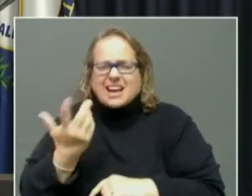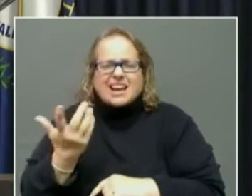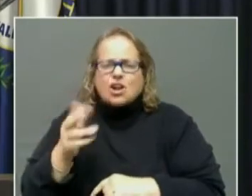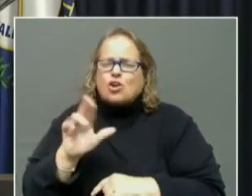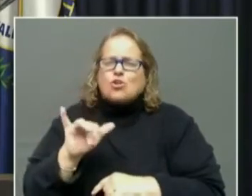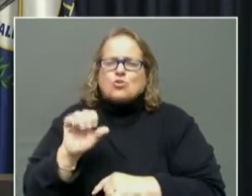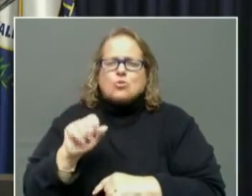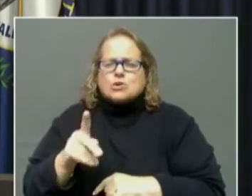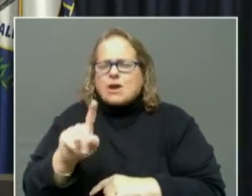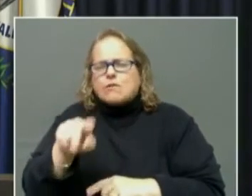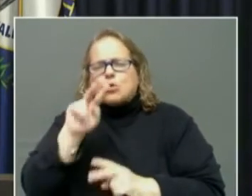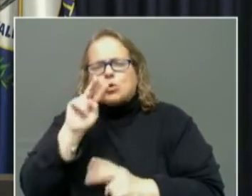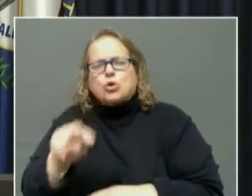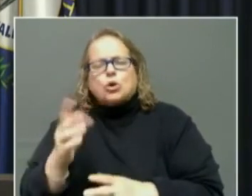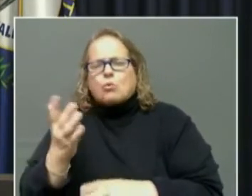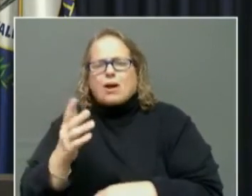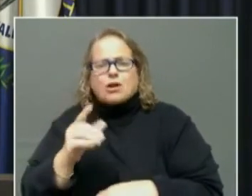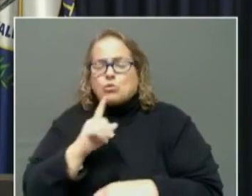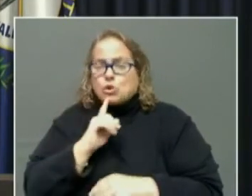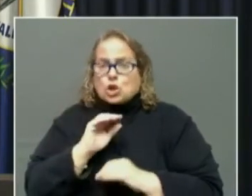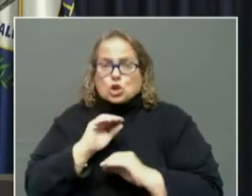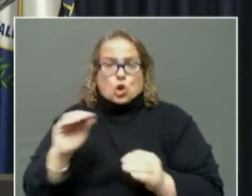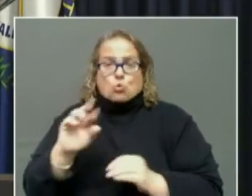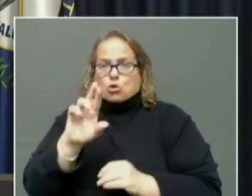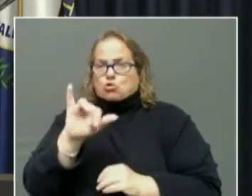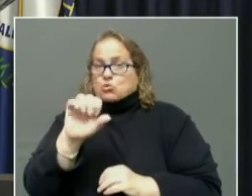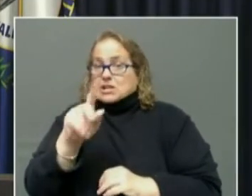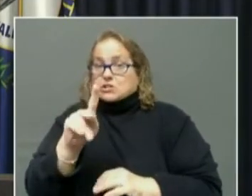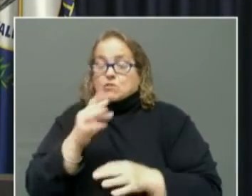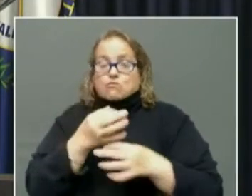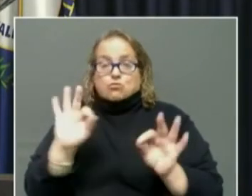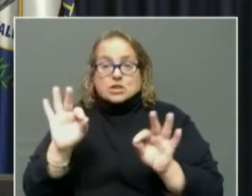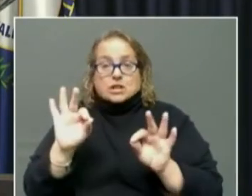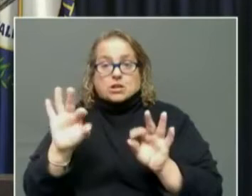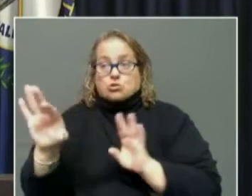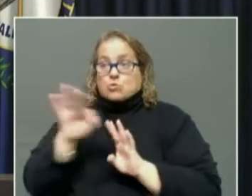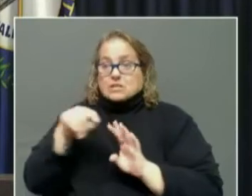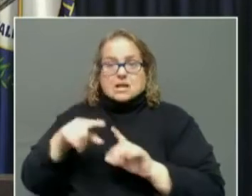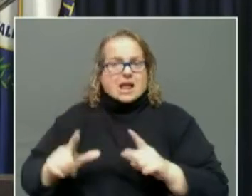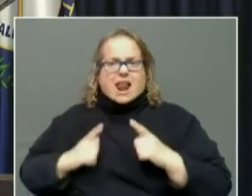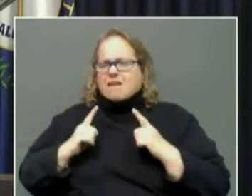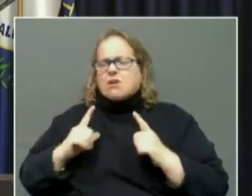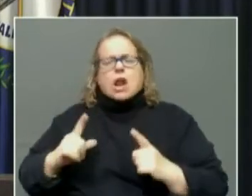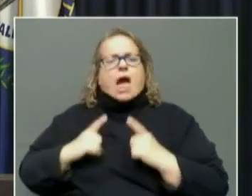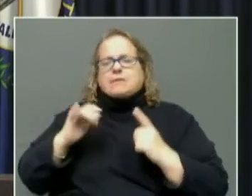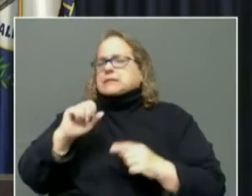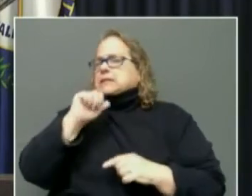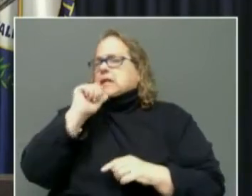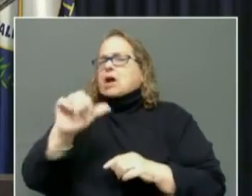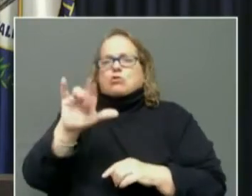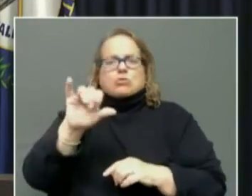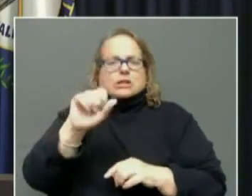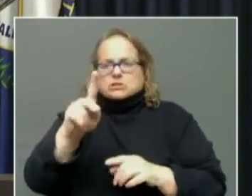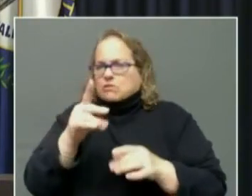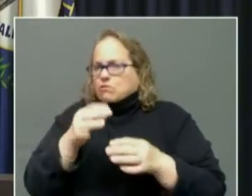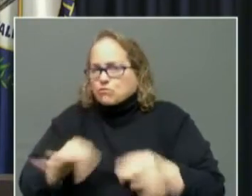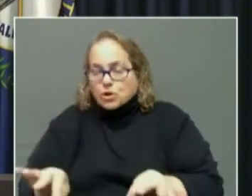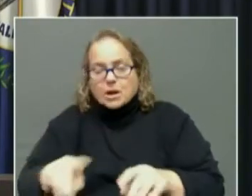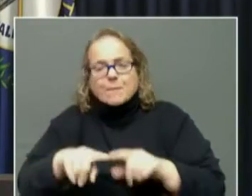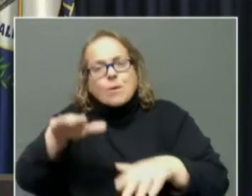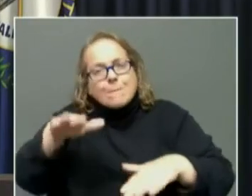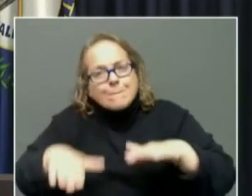is no risk-free choice in life. There's always risk. It's a matter of balancing the risks and the benefits. And in the case of